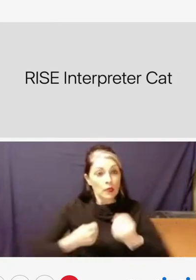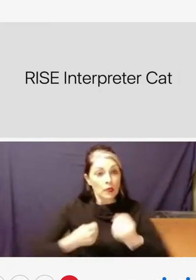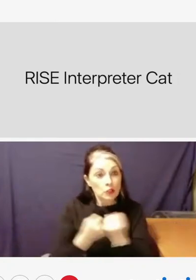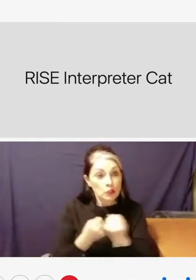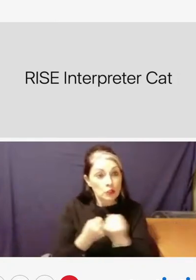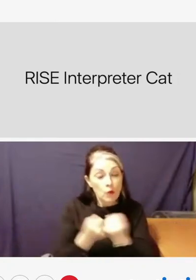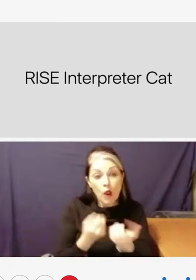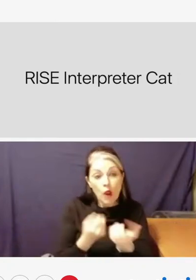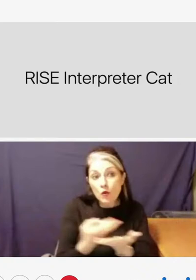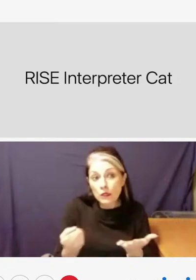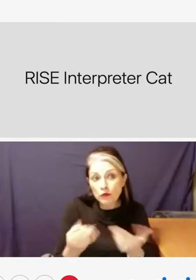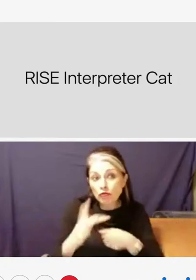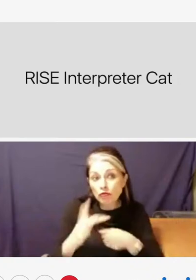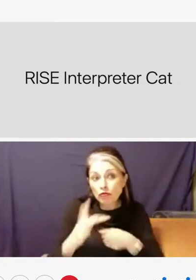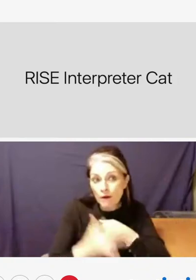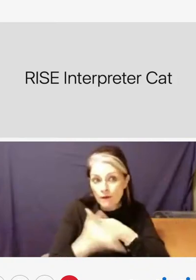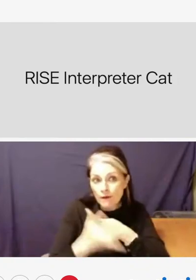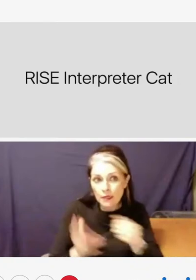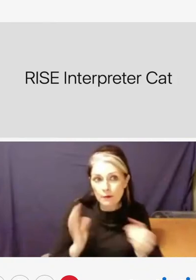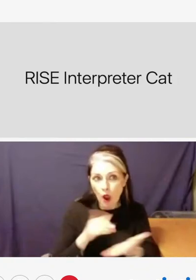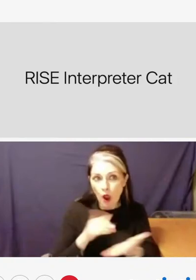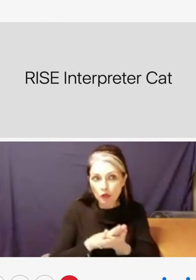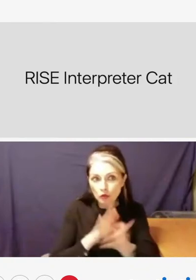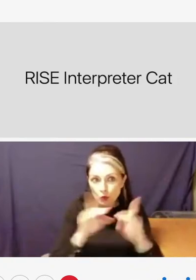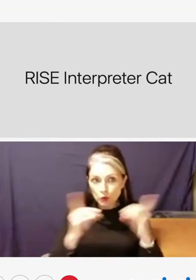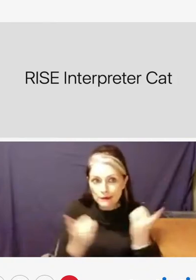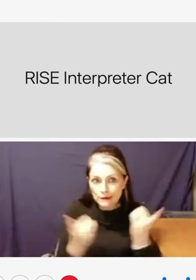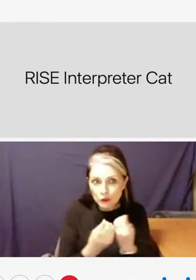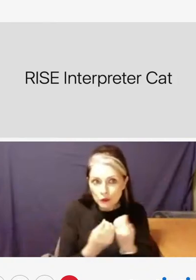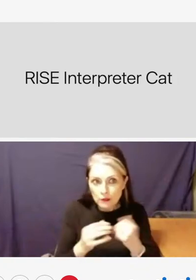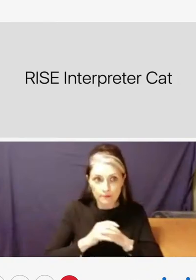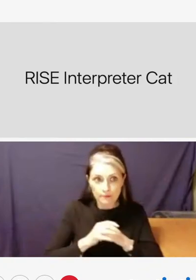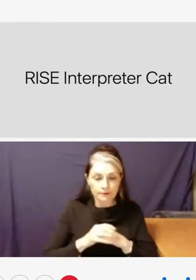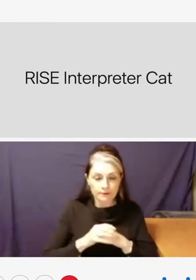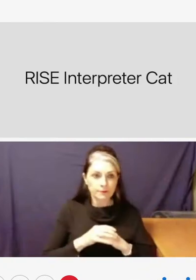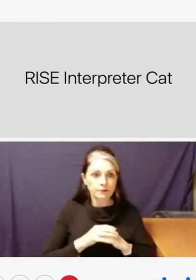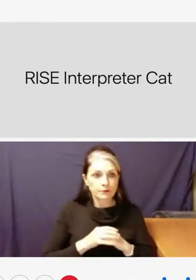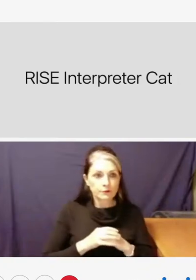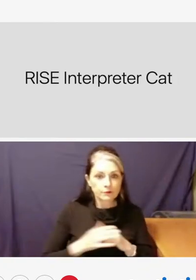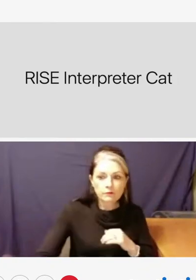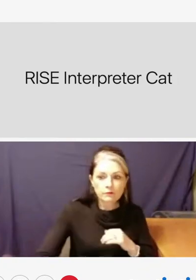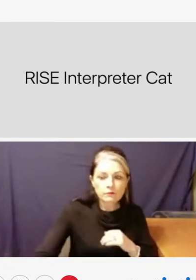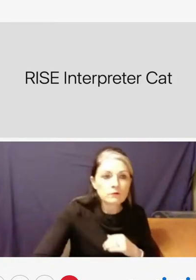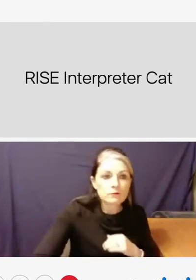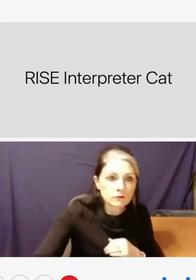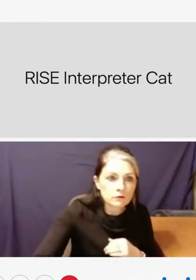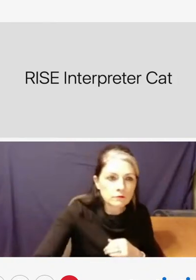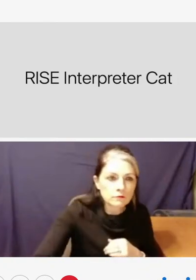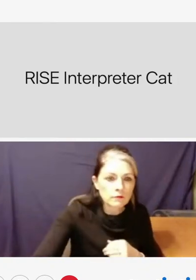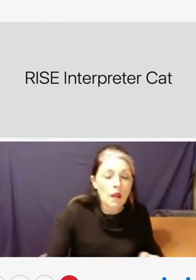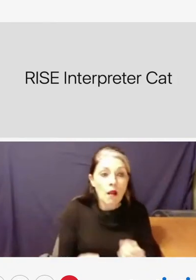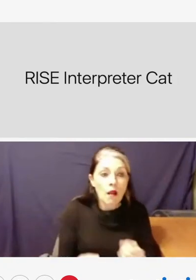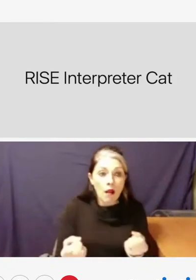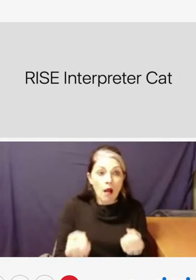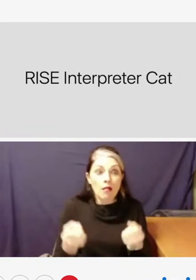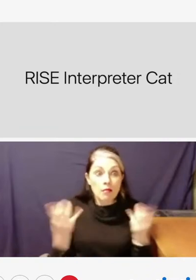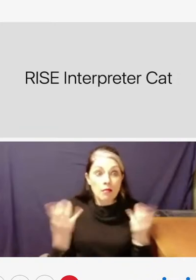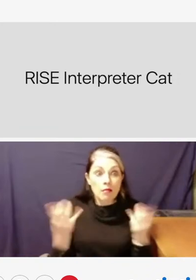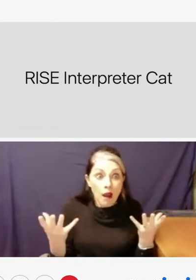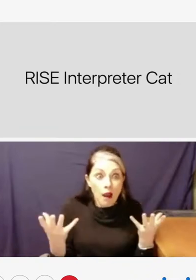district next slide please there's a lot of information I just want to take a pause to see if there's any questions at